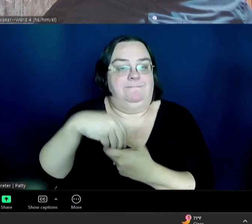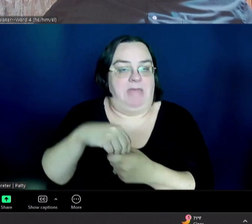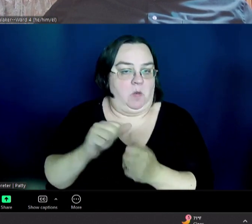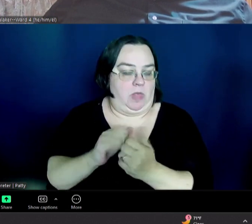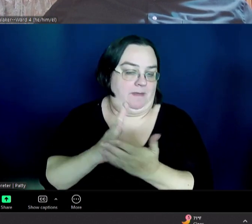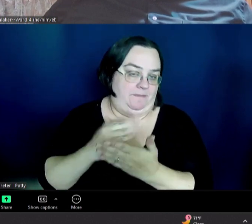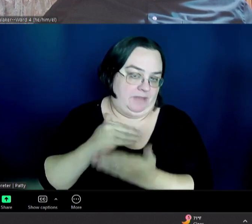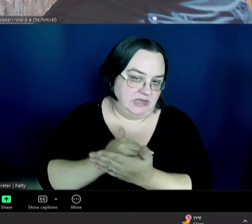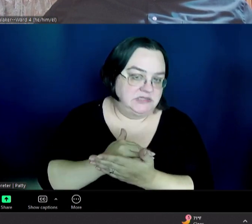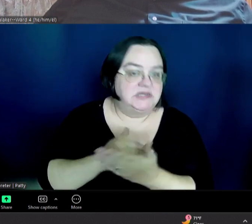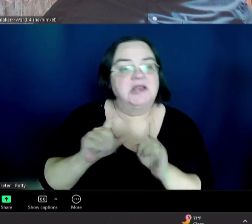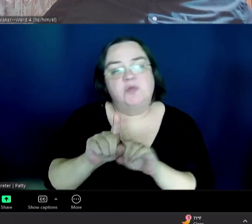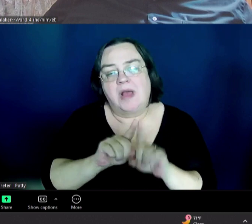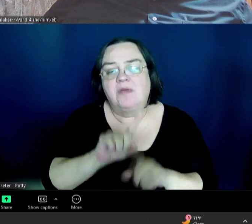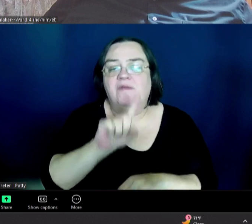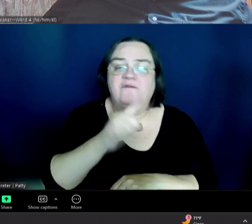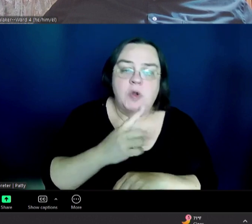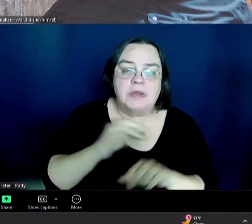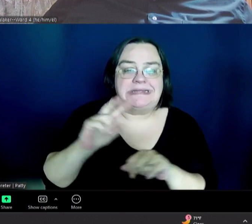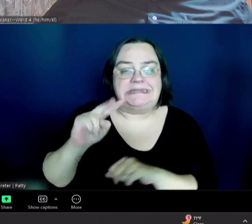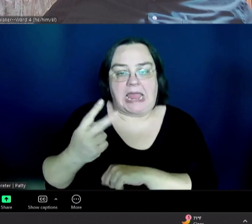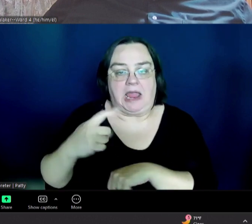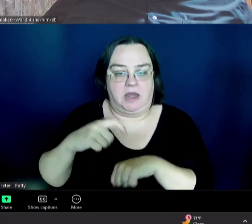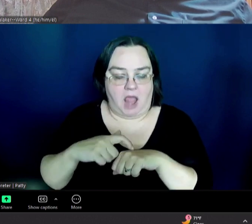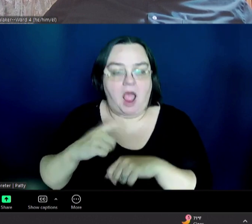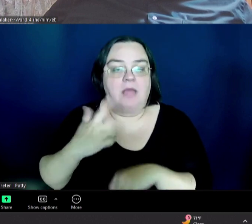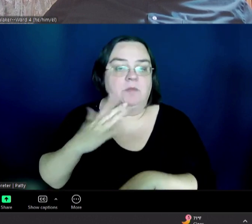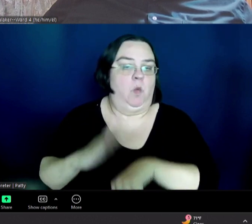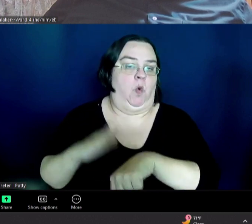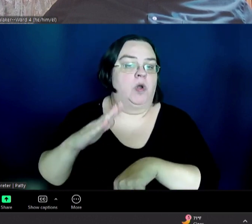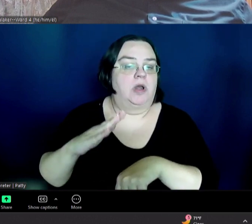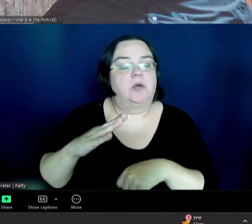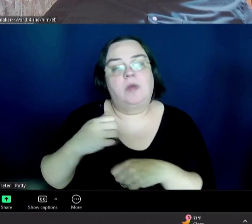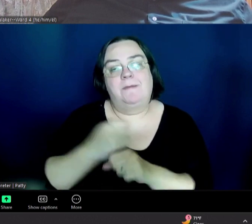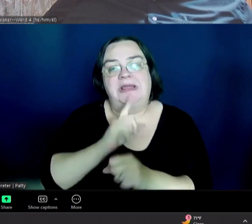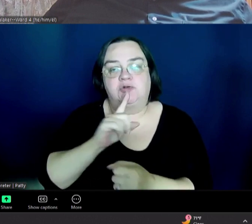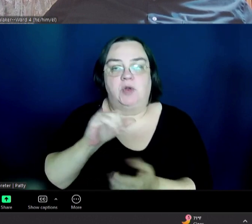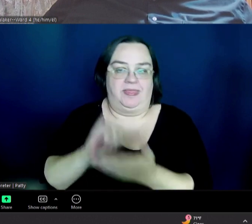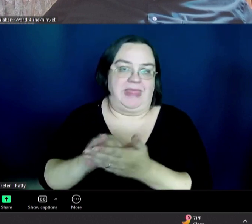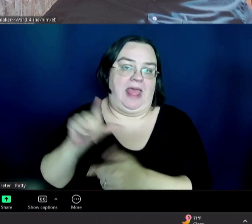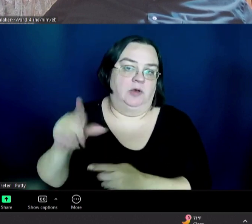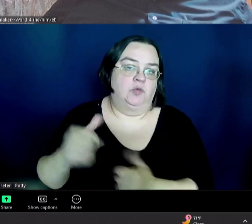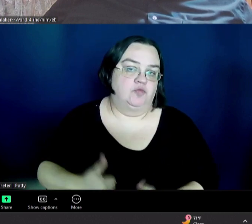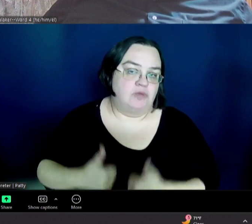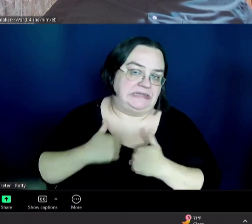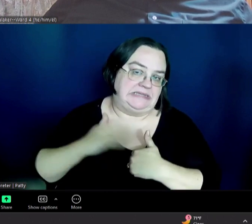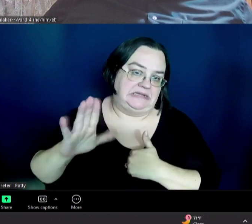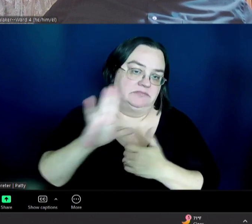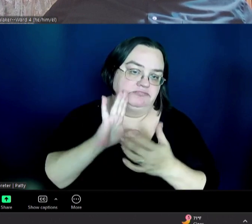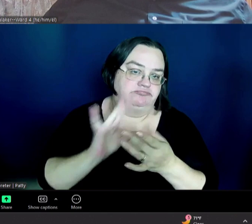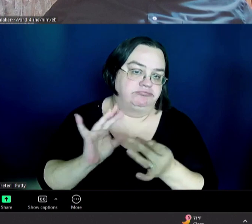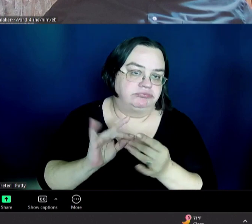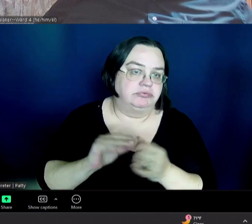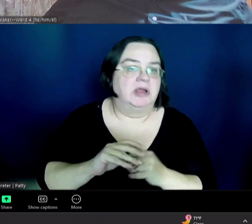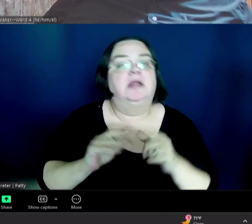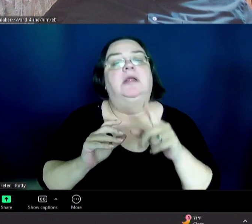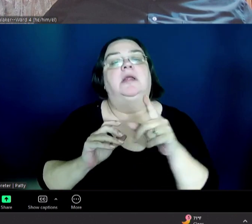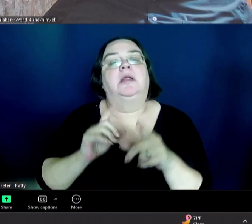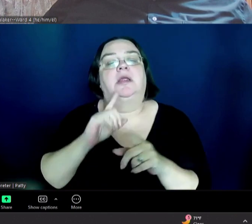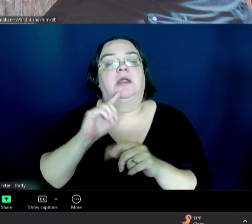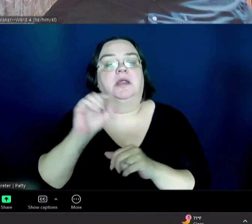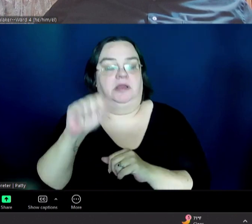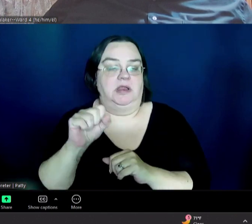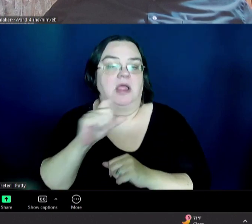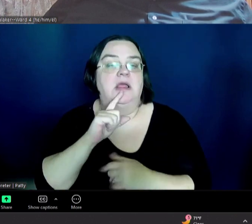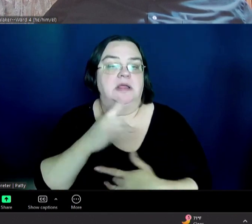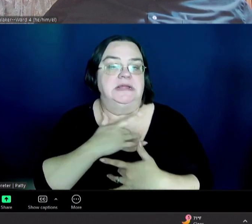second offense. Just wanted to make sure that that particular resident's voice is heard regarding that. Yeah, and specifically, there typically is